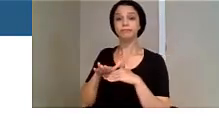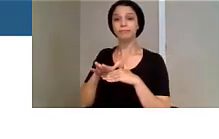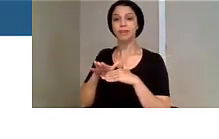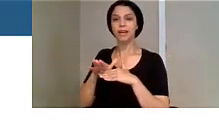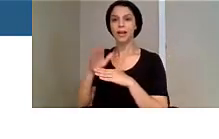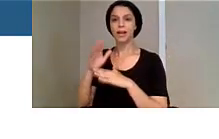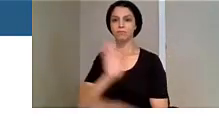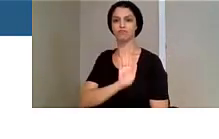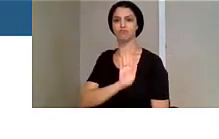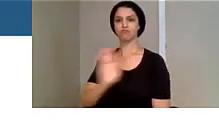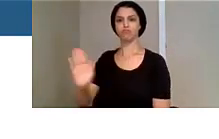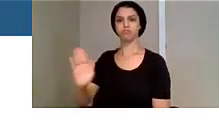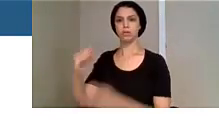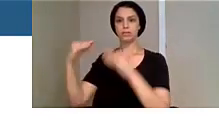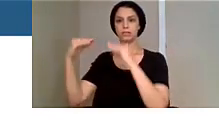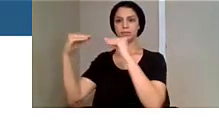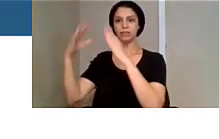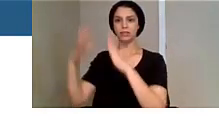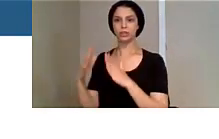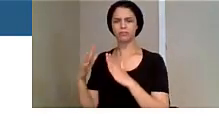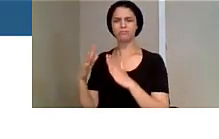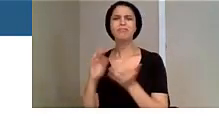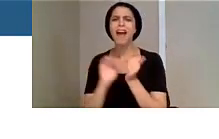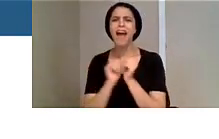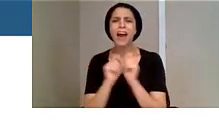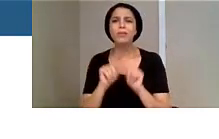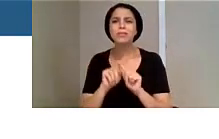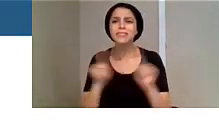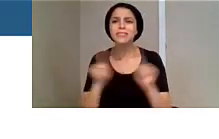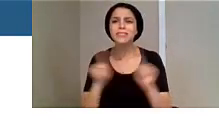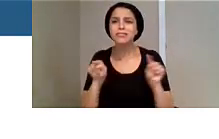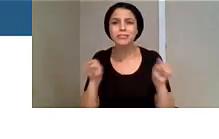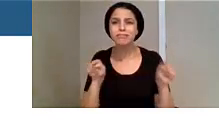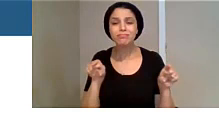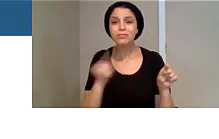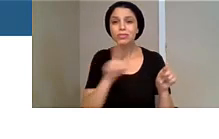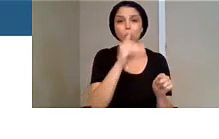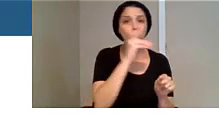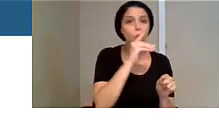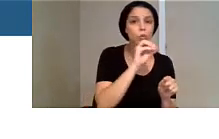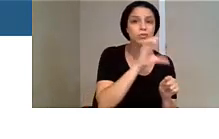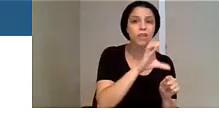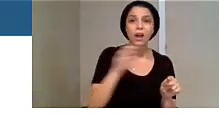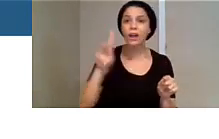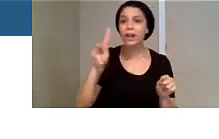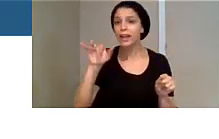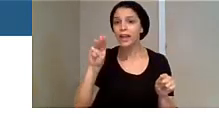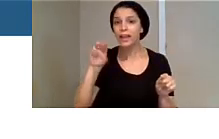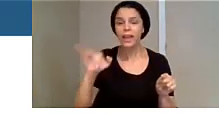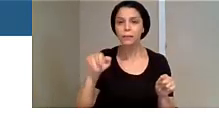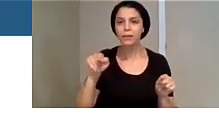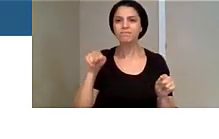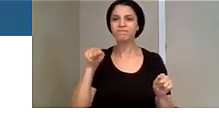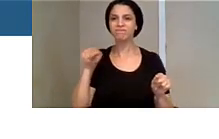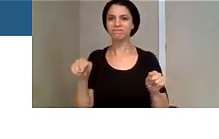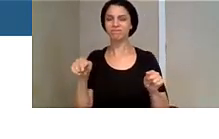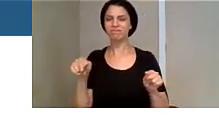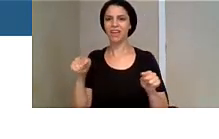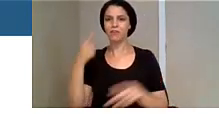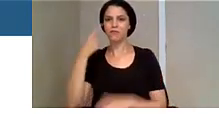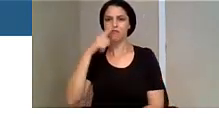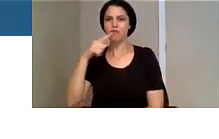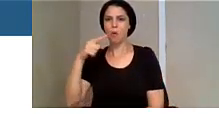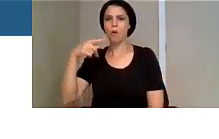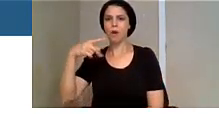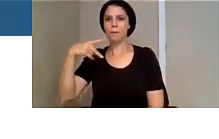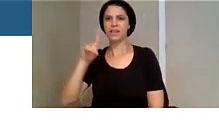it is that it is a file that students are using tools of CAMI to put annotations over top of. So you're kind